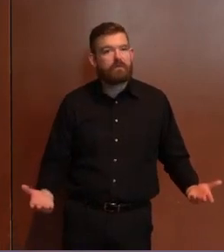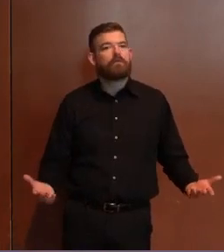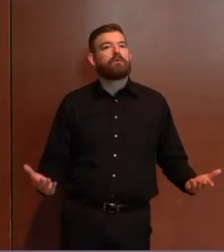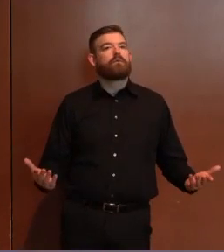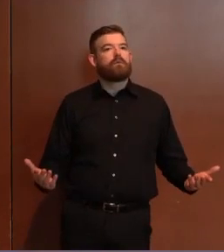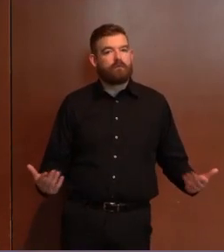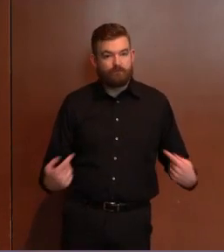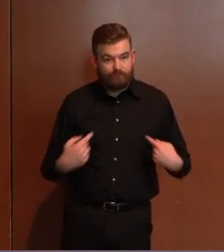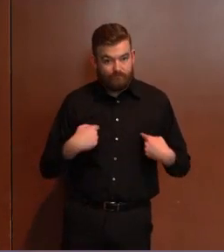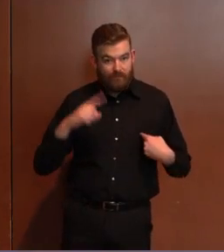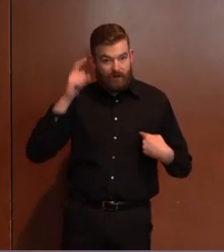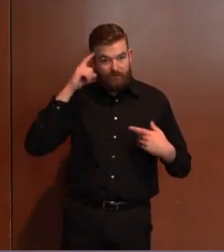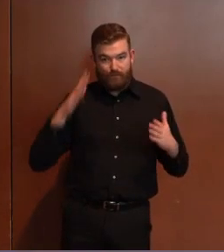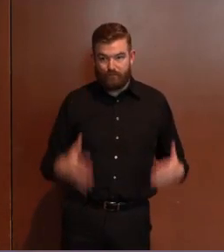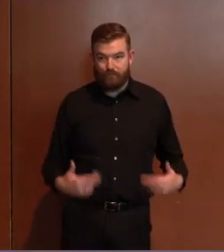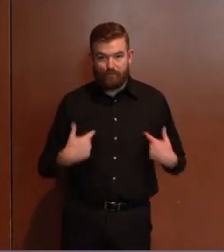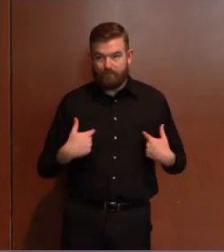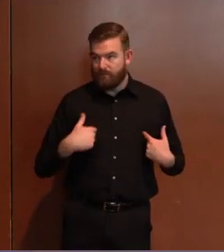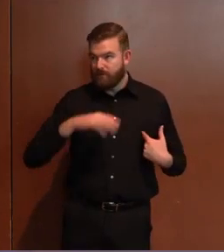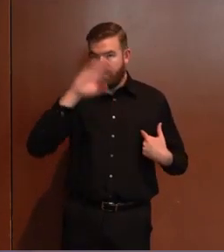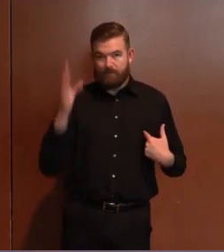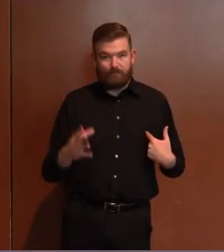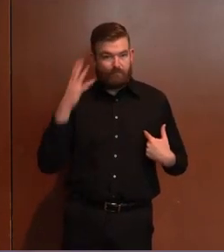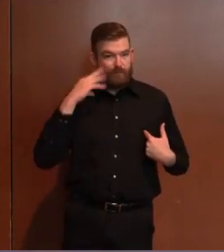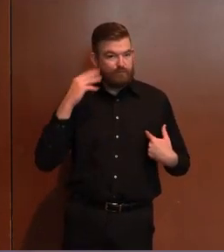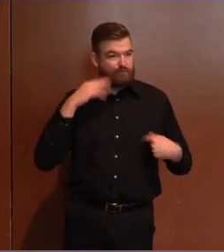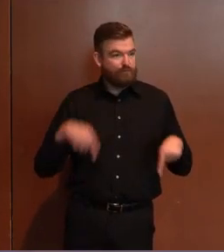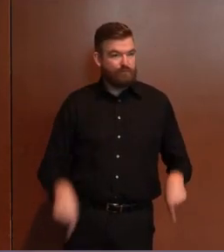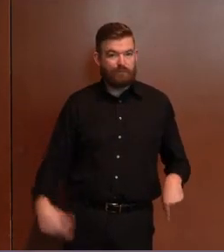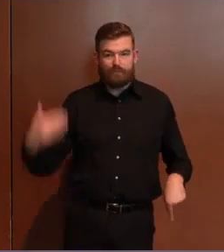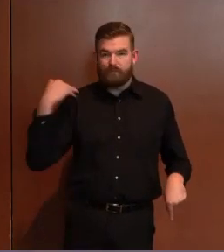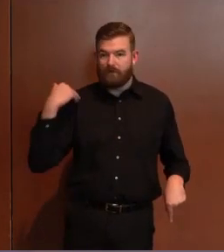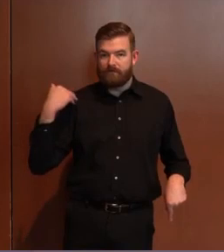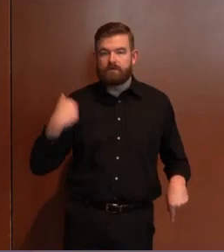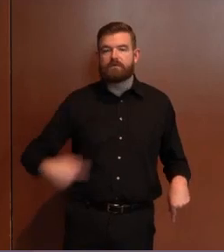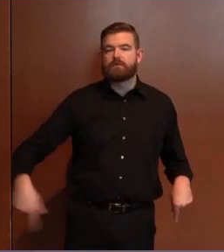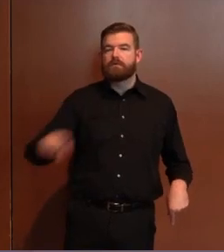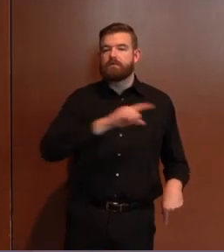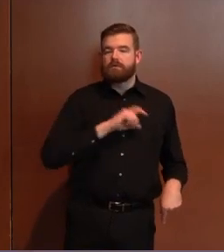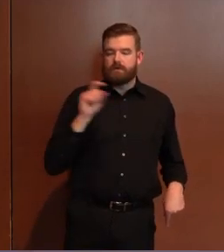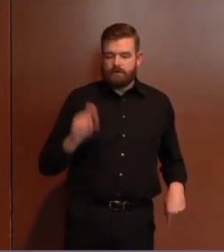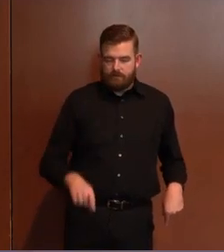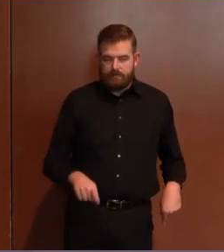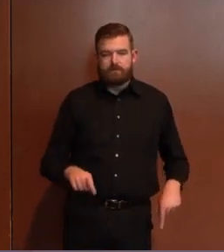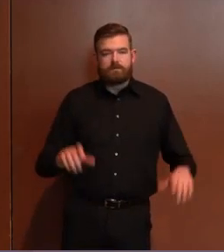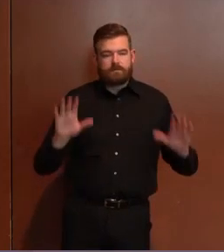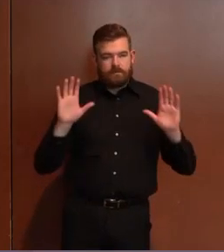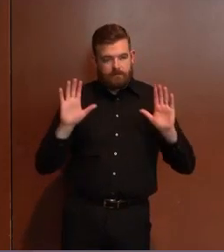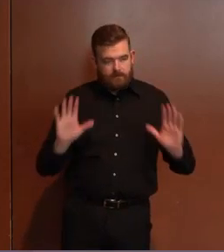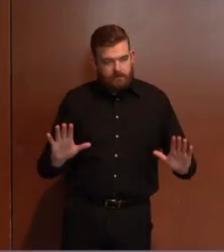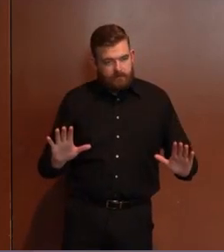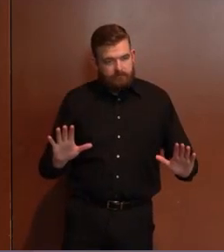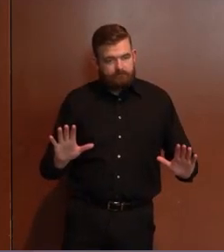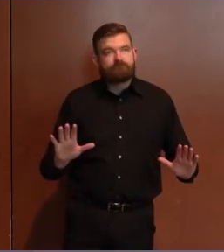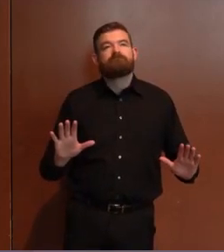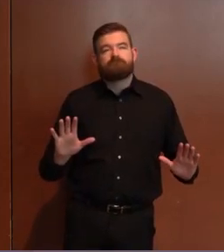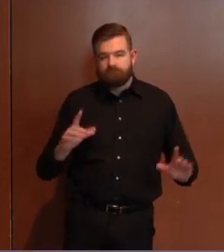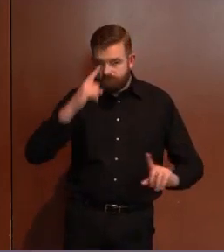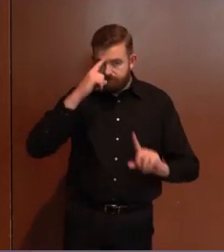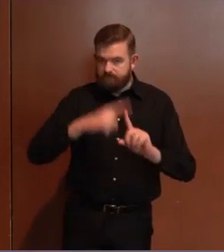of us. And at the same time, we have to remind ourselves that somehow, some way, we're going to win this thing and we're going to get through